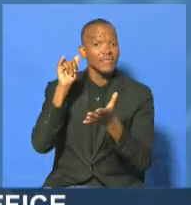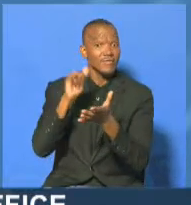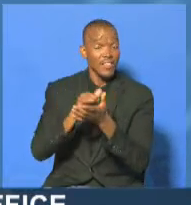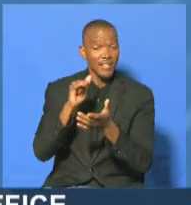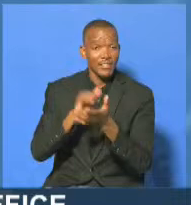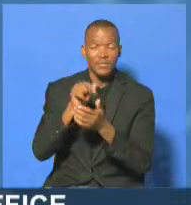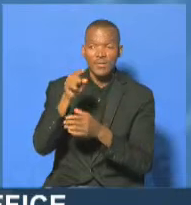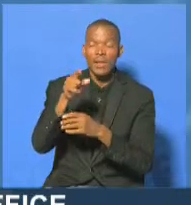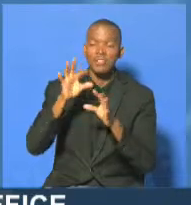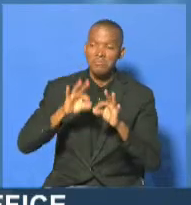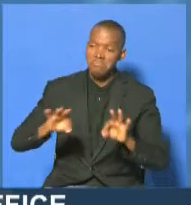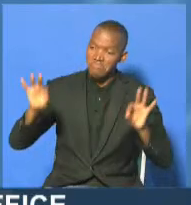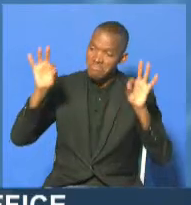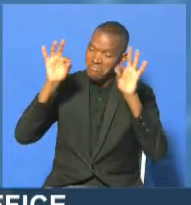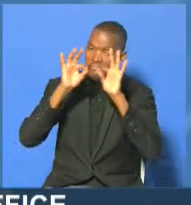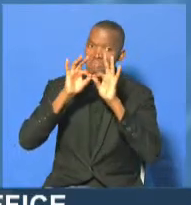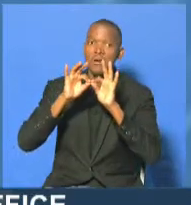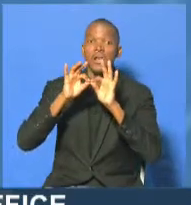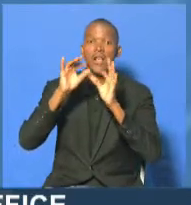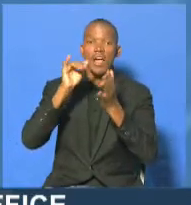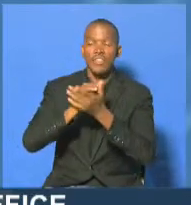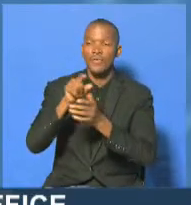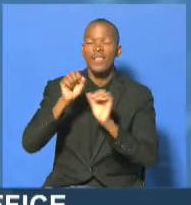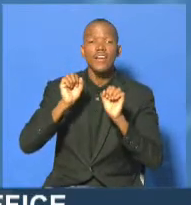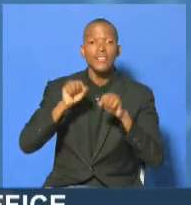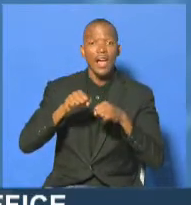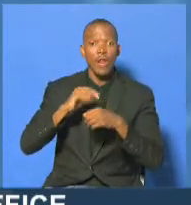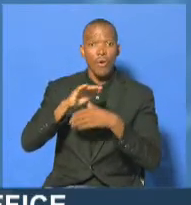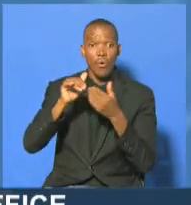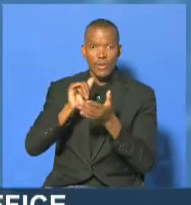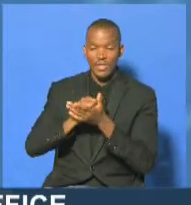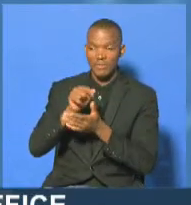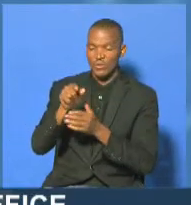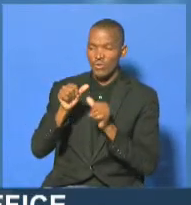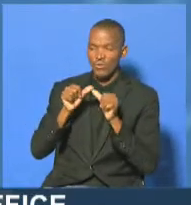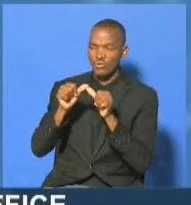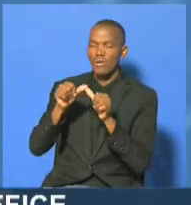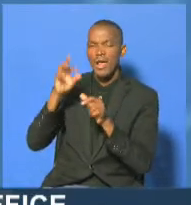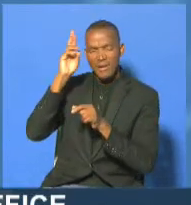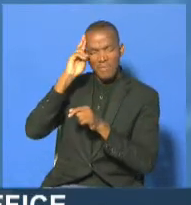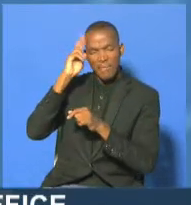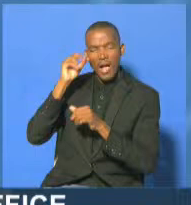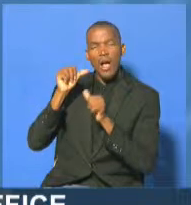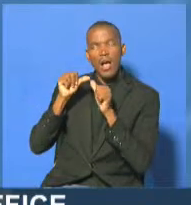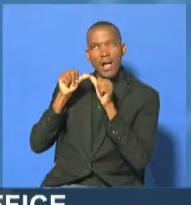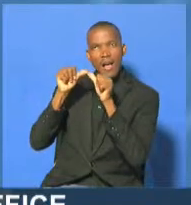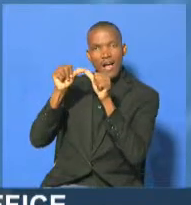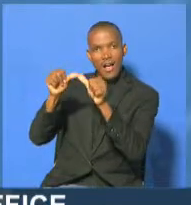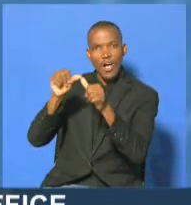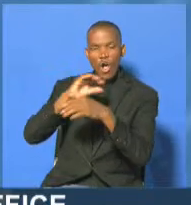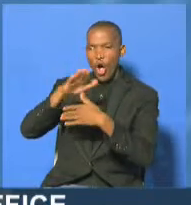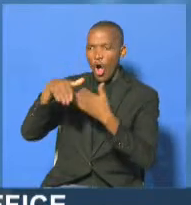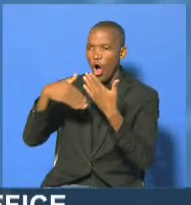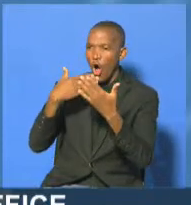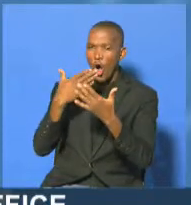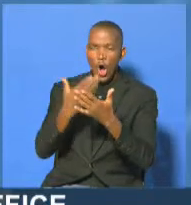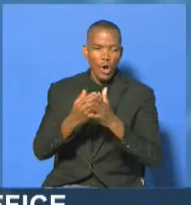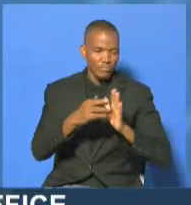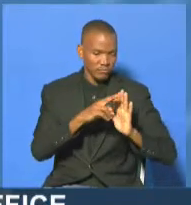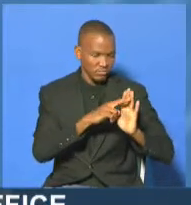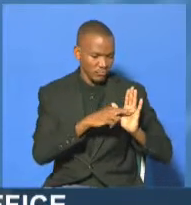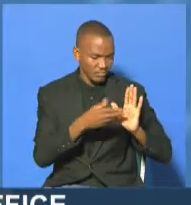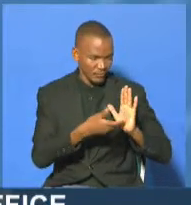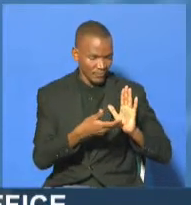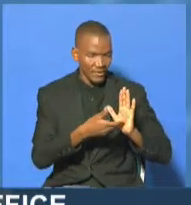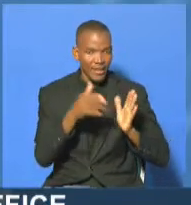It is therefore important that we constantly remember the underlying principles